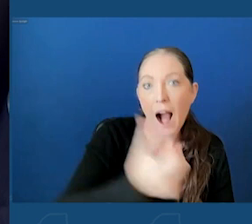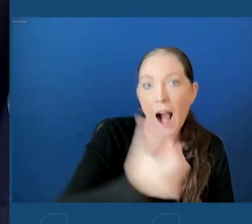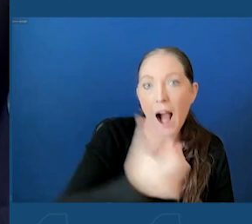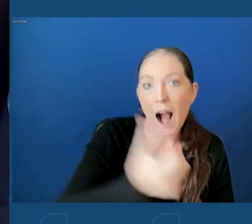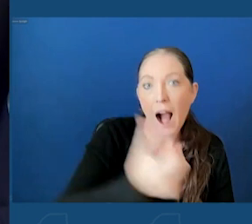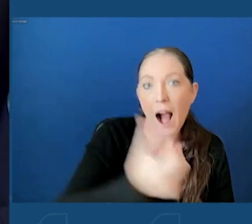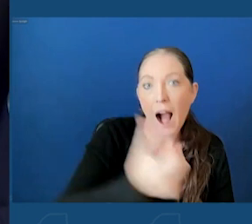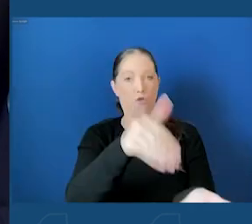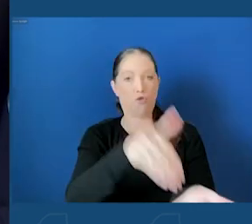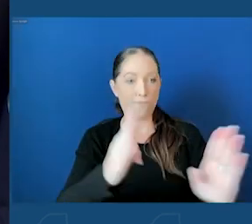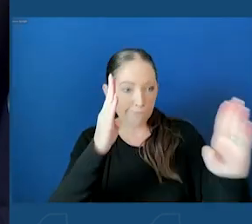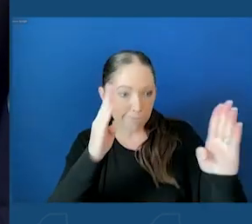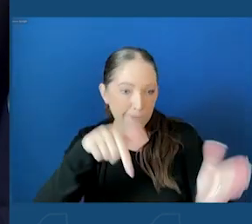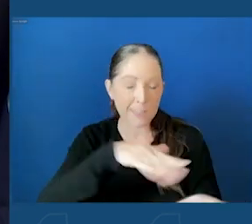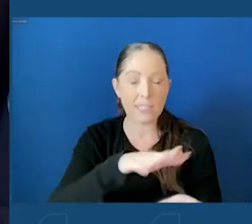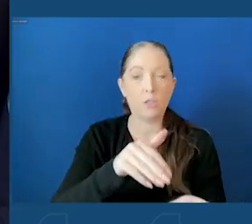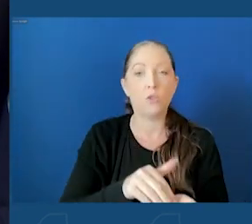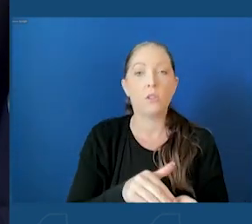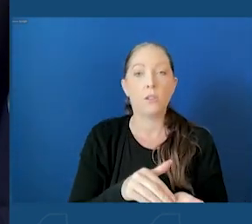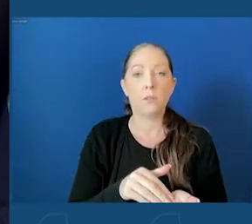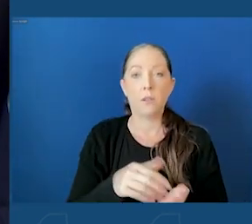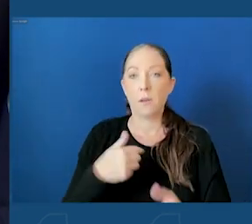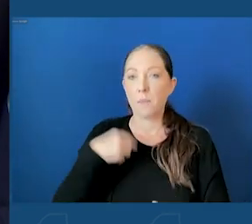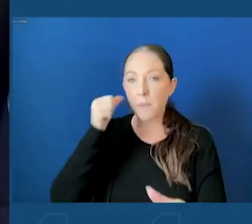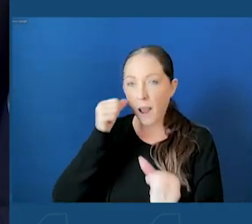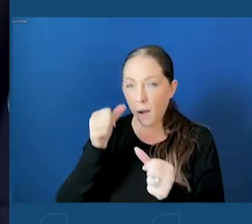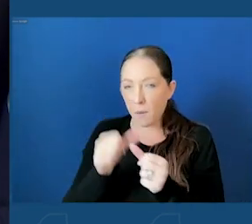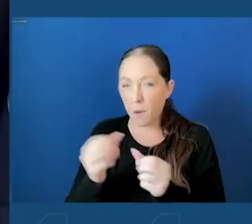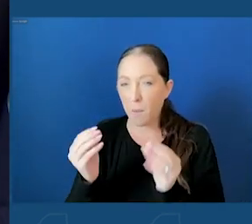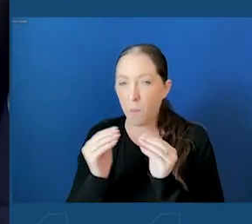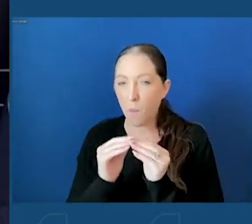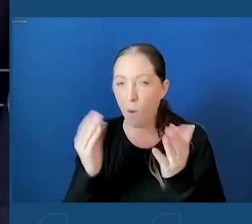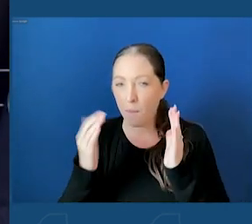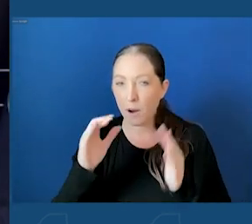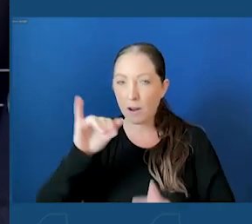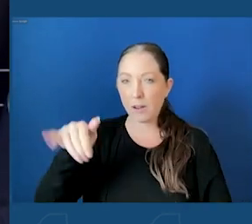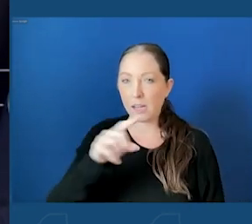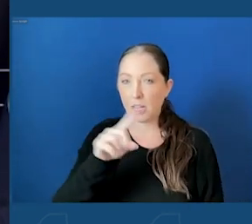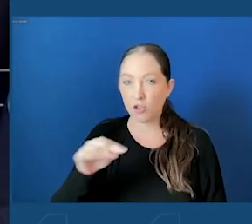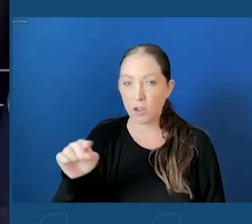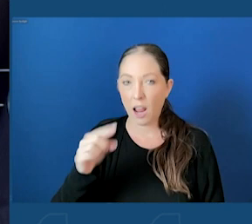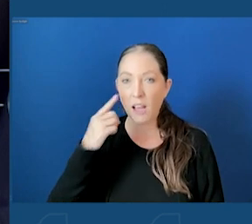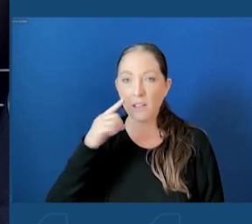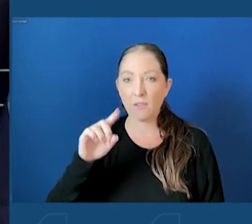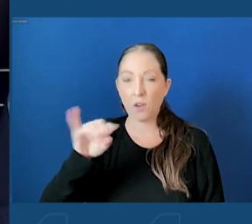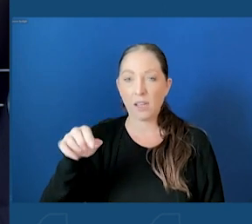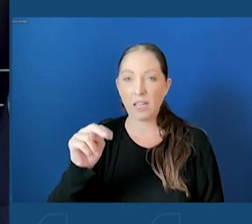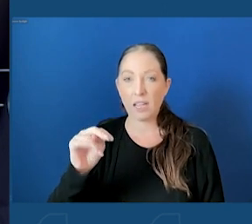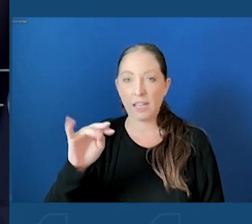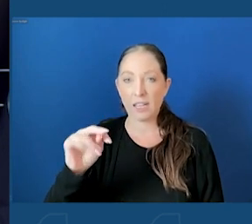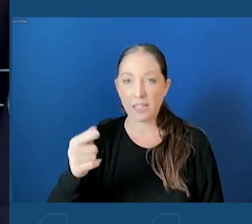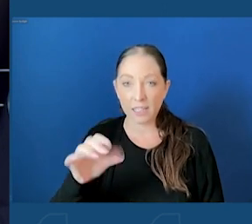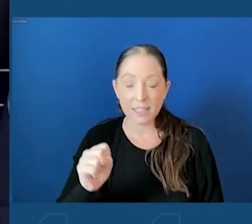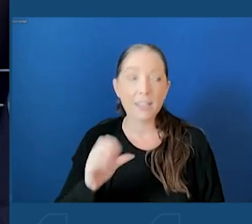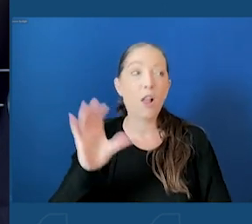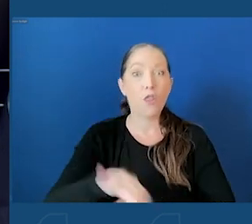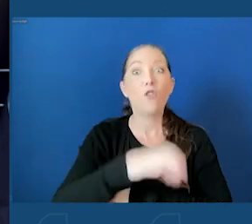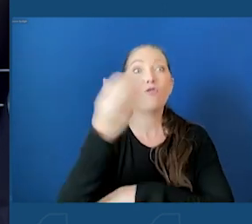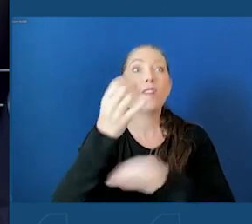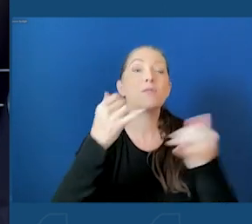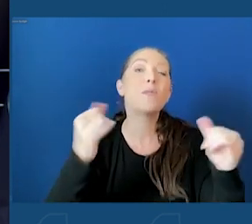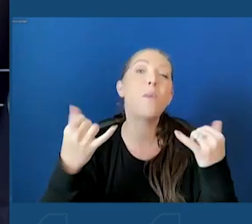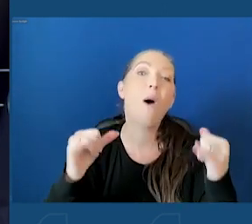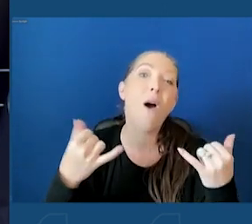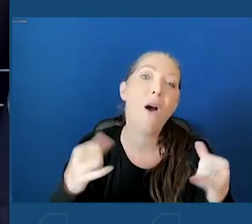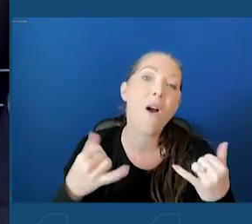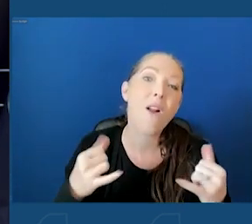what I remember more than Jazz for Jennings were those Christmas parties that were had.